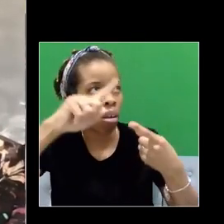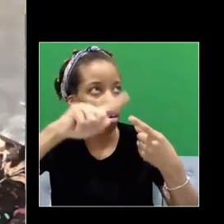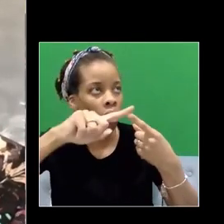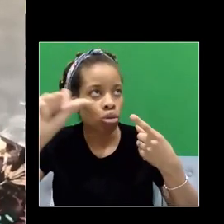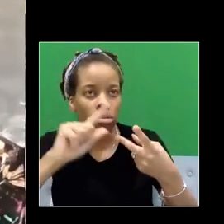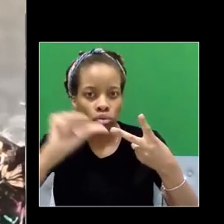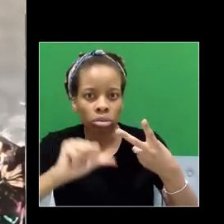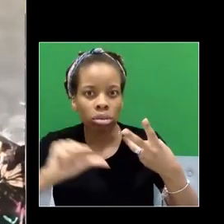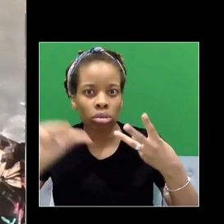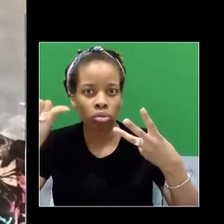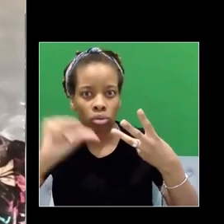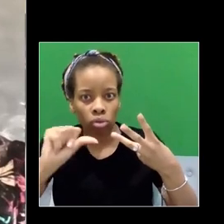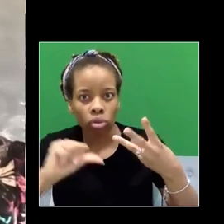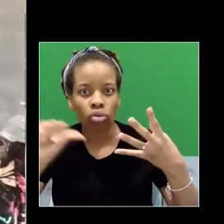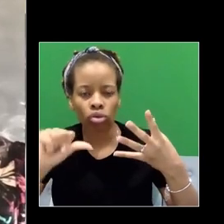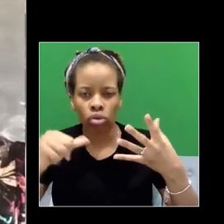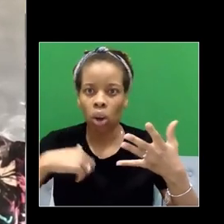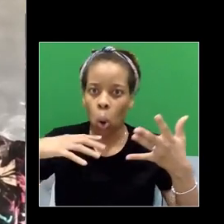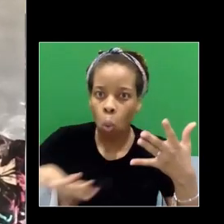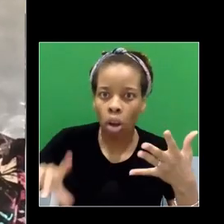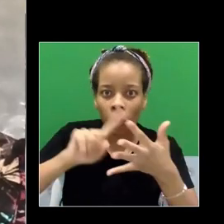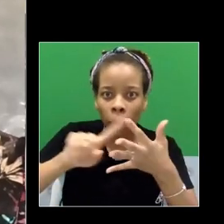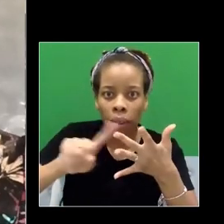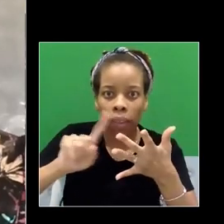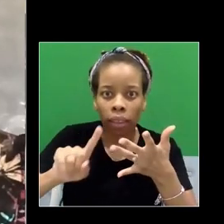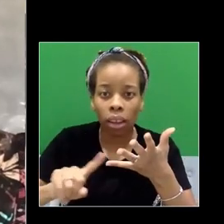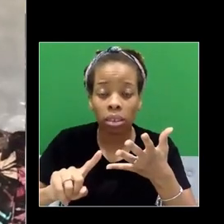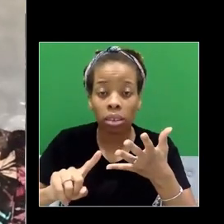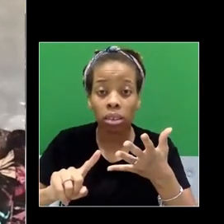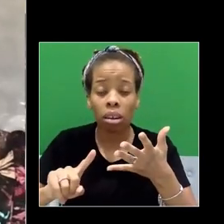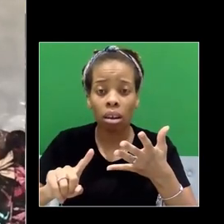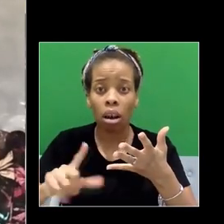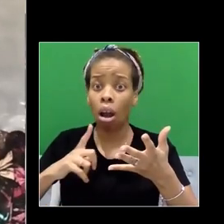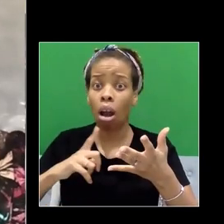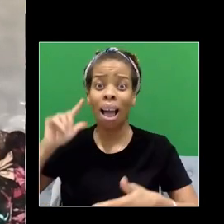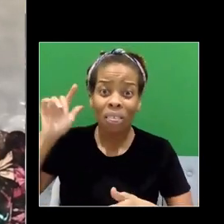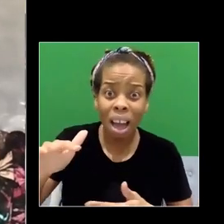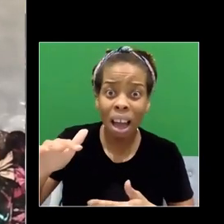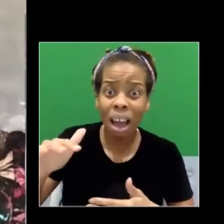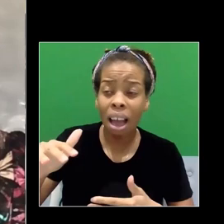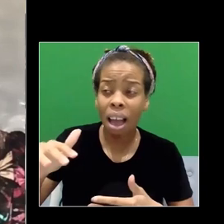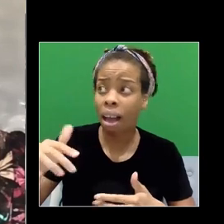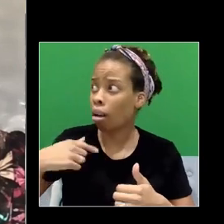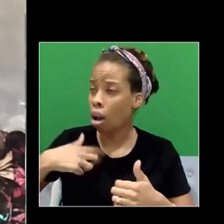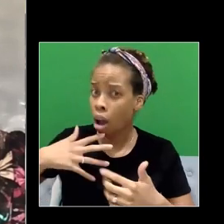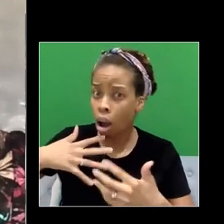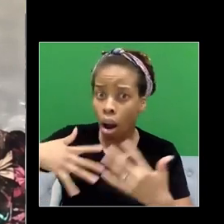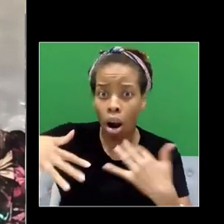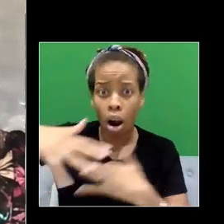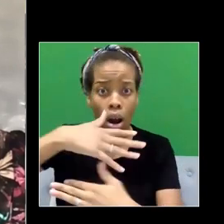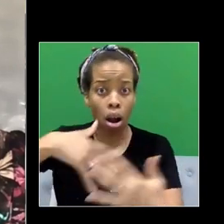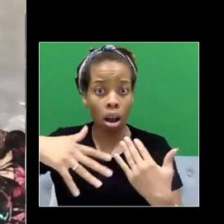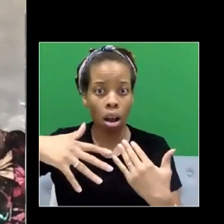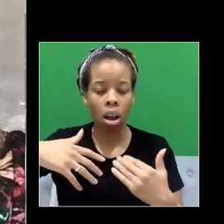it should be and how I wanted it to be. But when you're actually in it and you realize, okay, I need to think